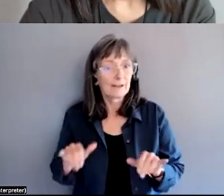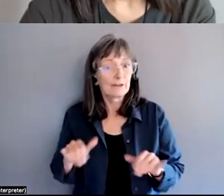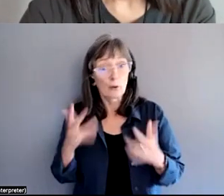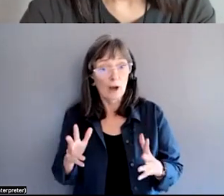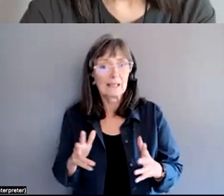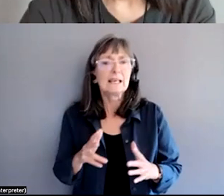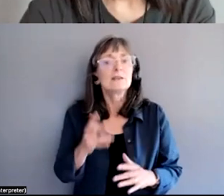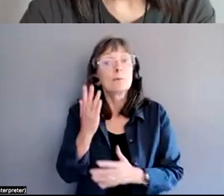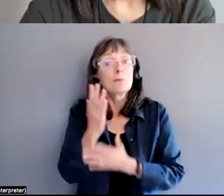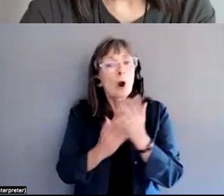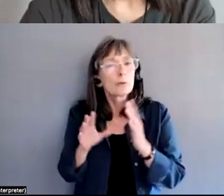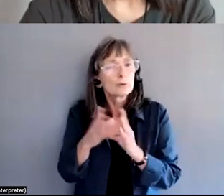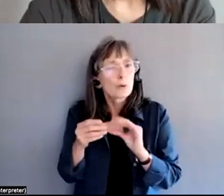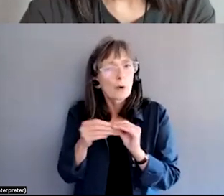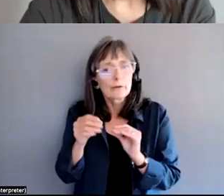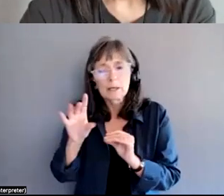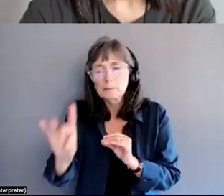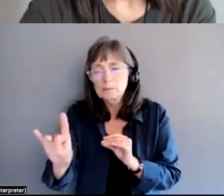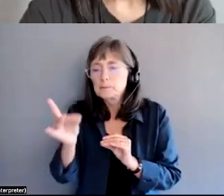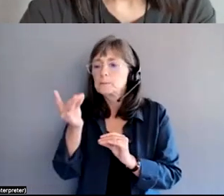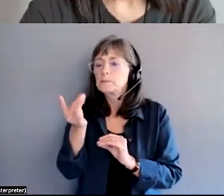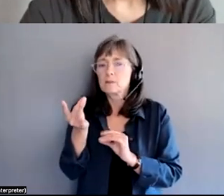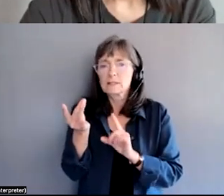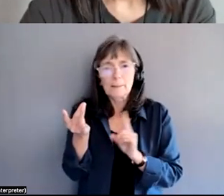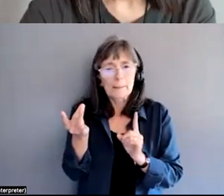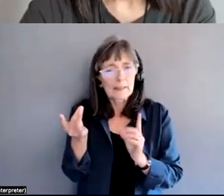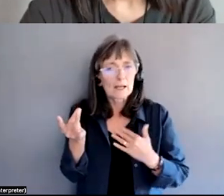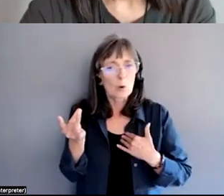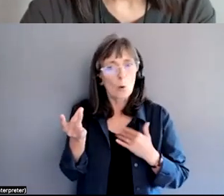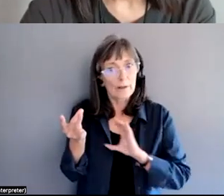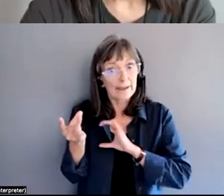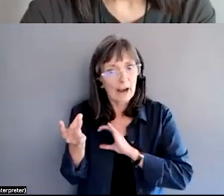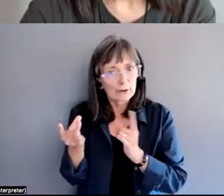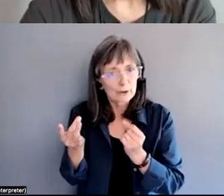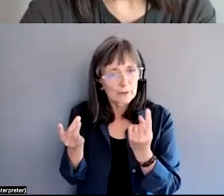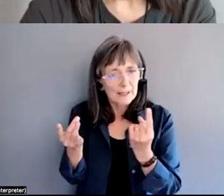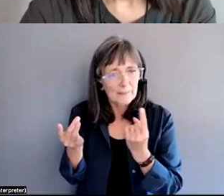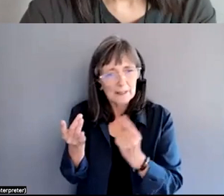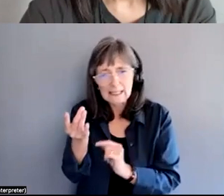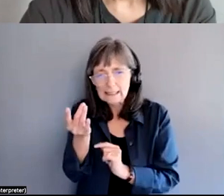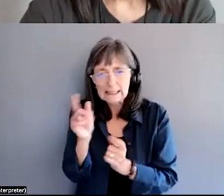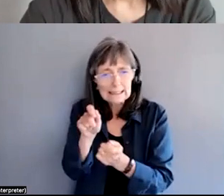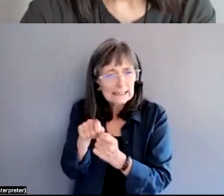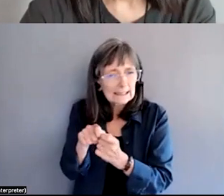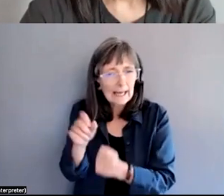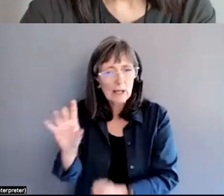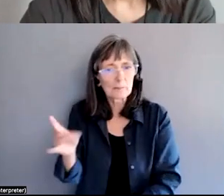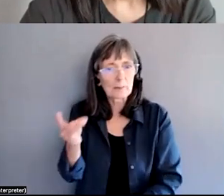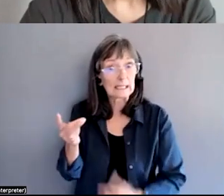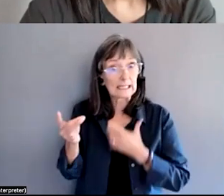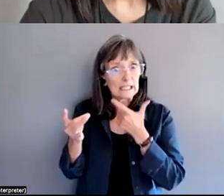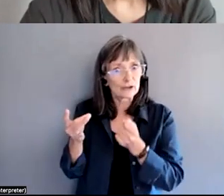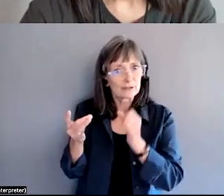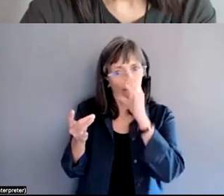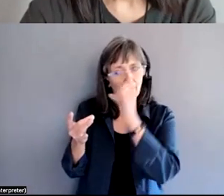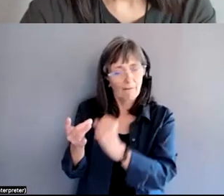the story from the setting, a metaphor that's brought up, something that the character does, like a small minute detail that would be interesting to draw the